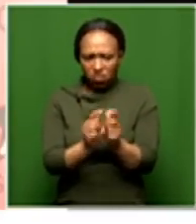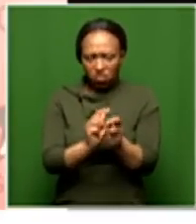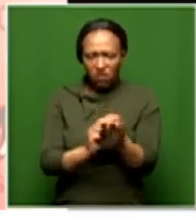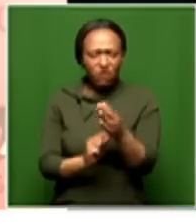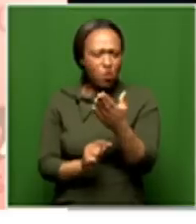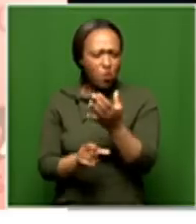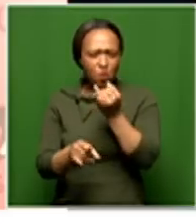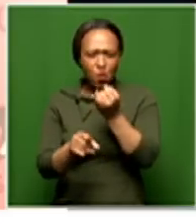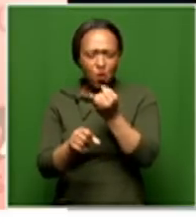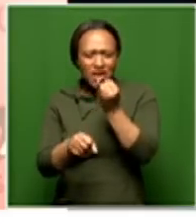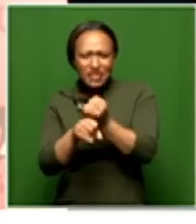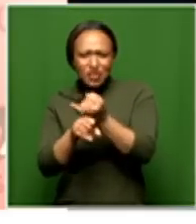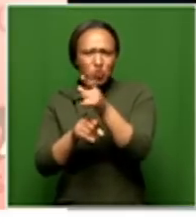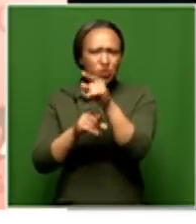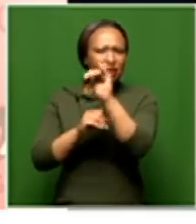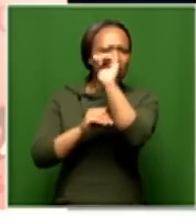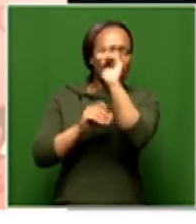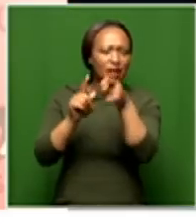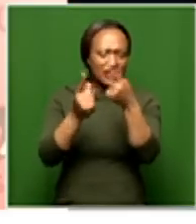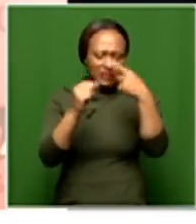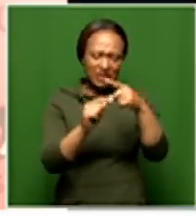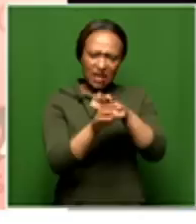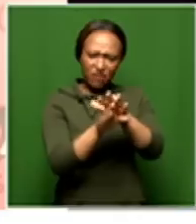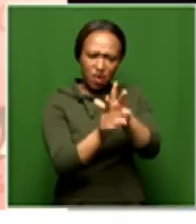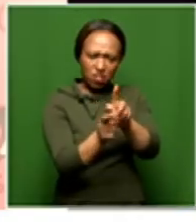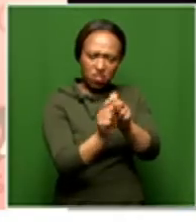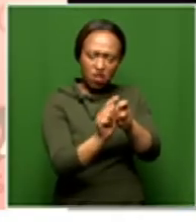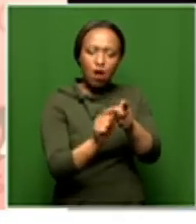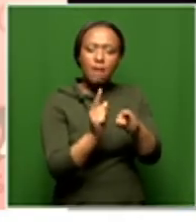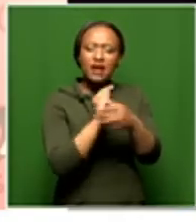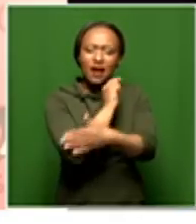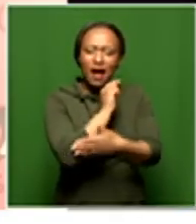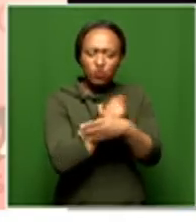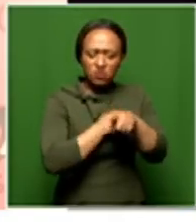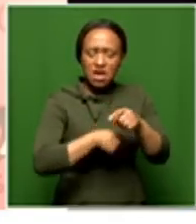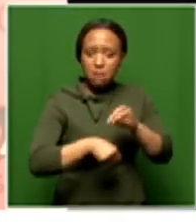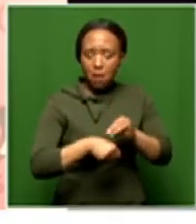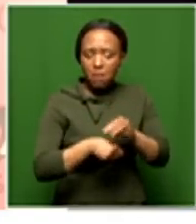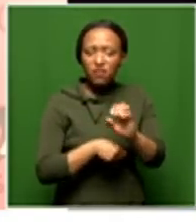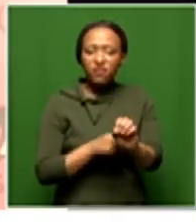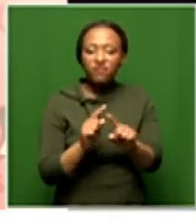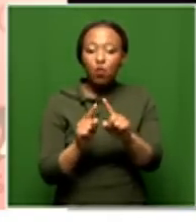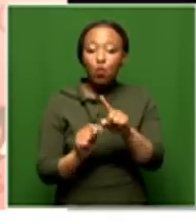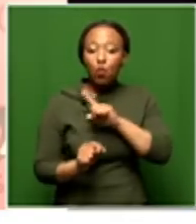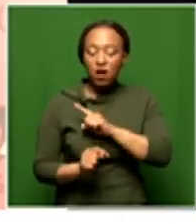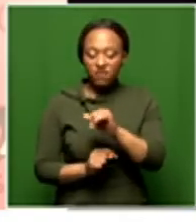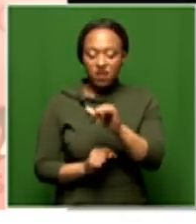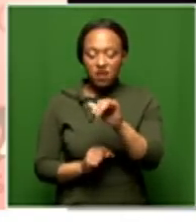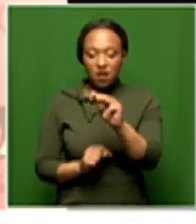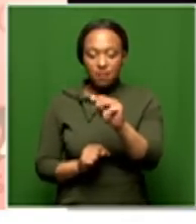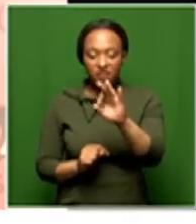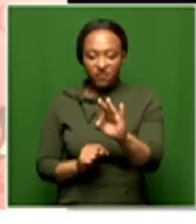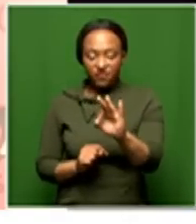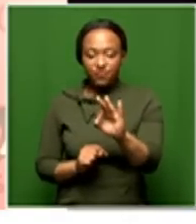influence on the affairs of a country that is facing serious difficulties. And we feel that if the IMF were to change, I